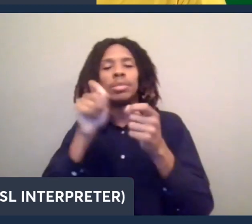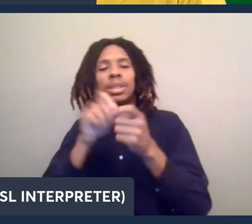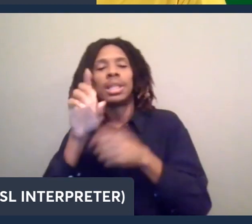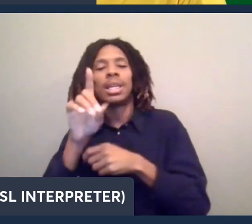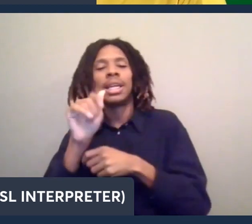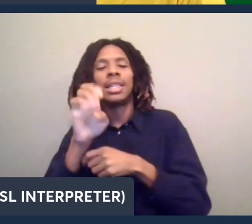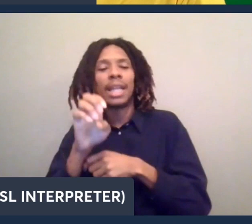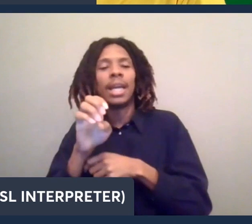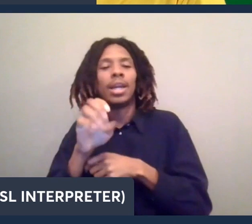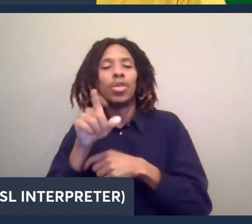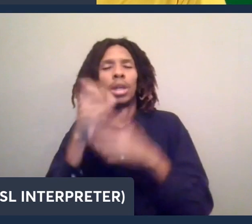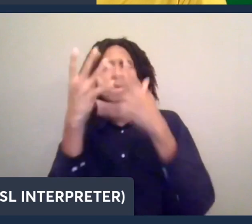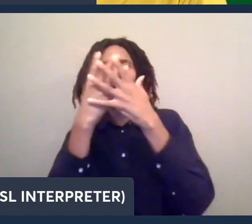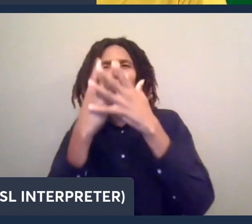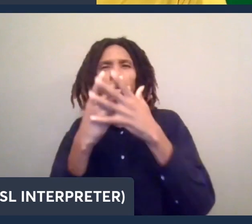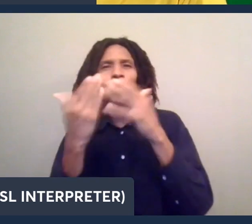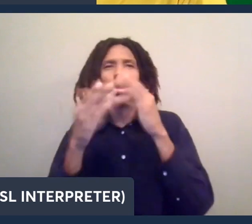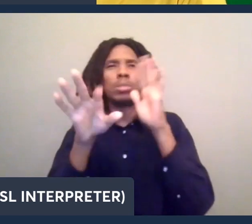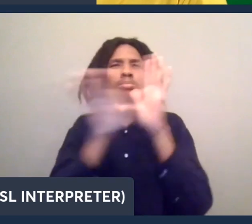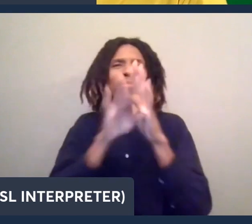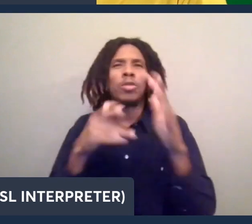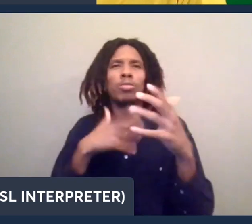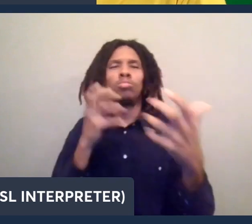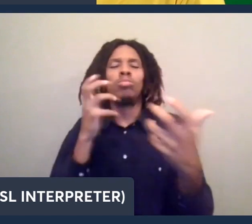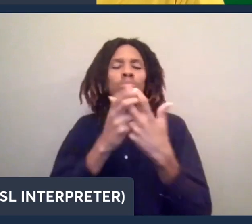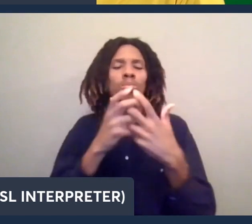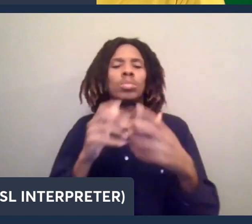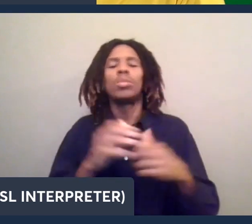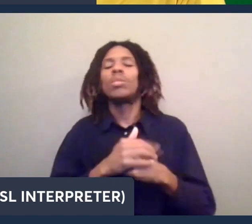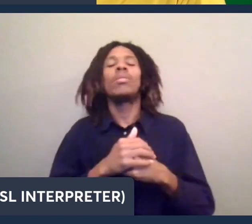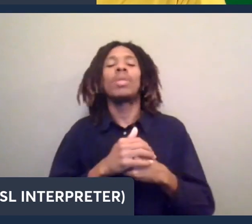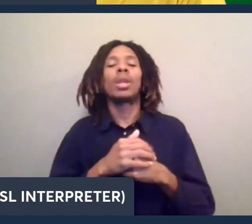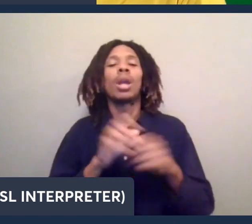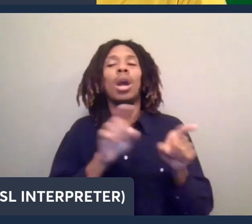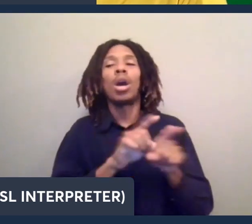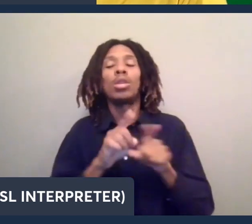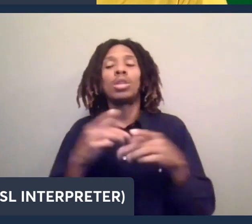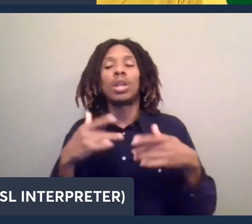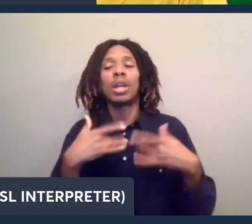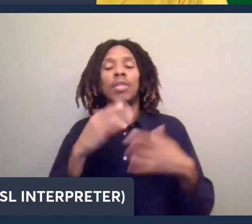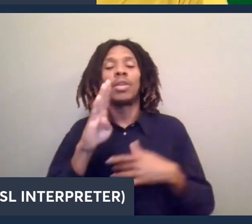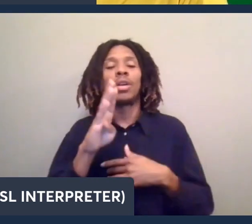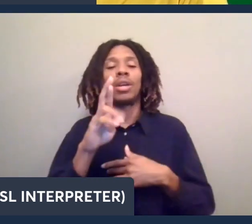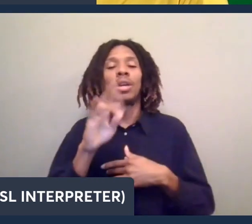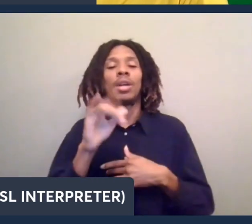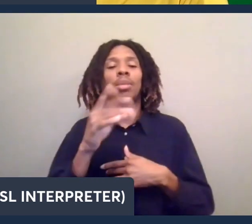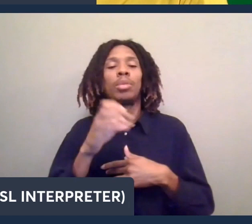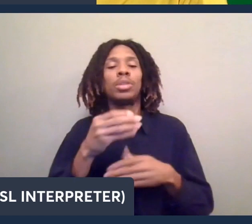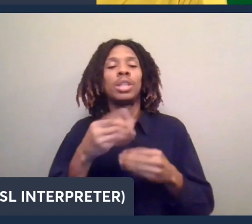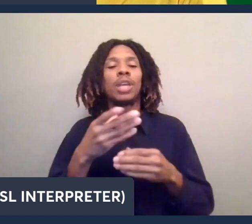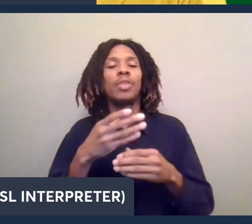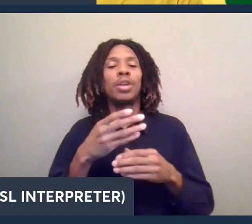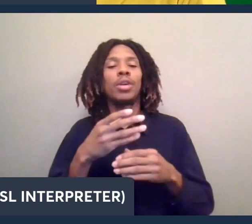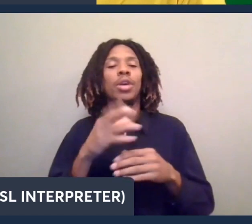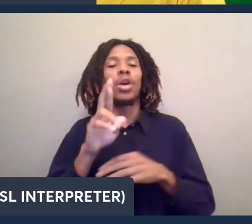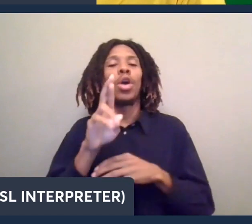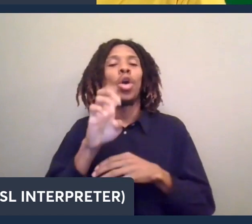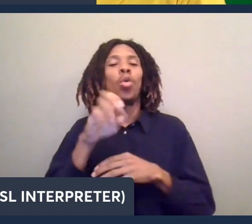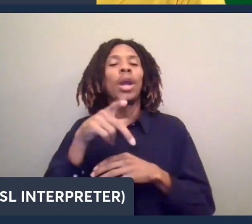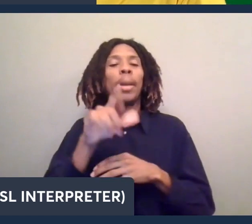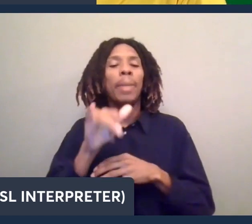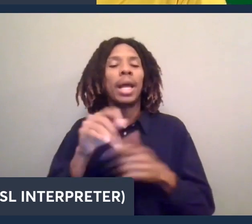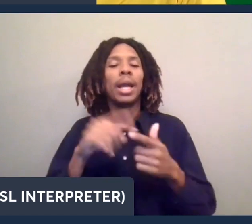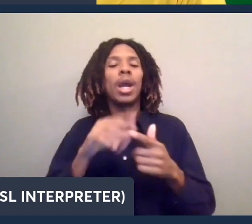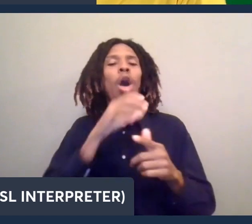capabilities that EventBridge offers. Additionally, EventBridge also gives you archive and replay options. I'm happy to chat about that in